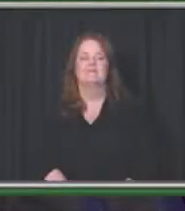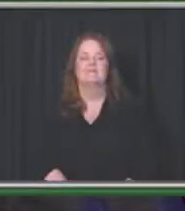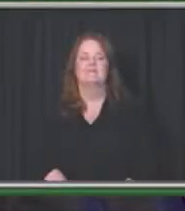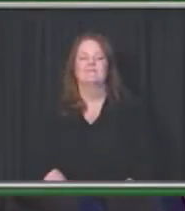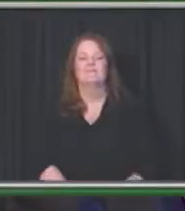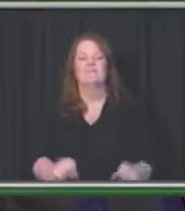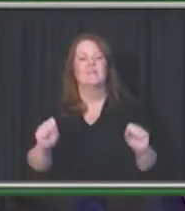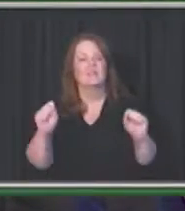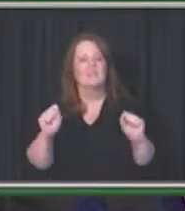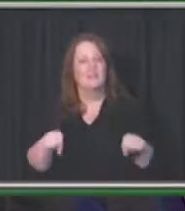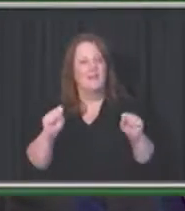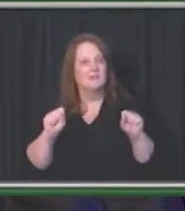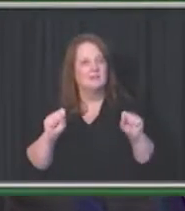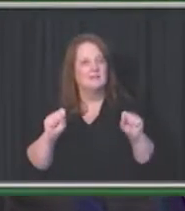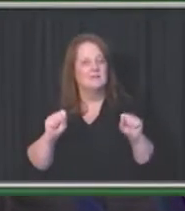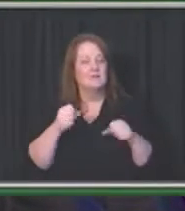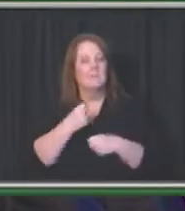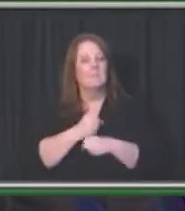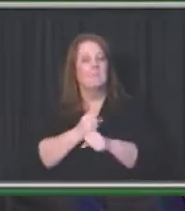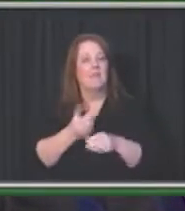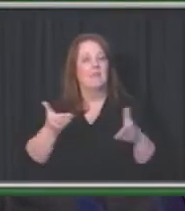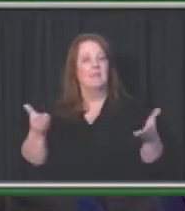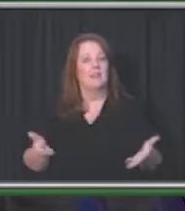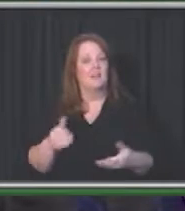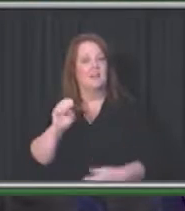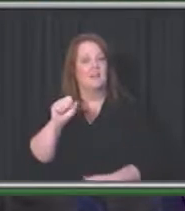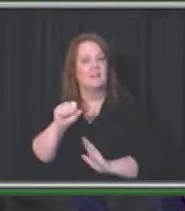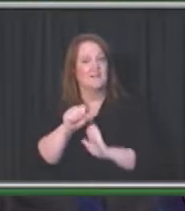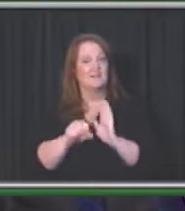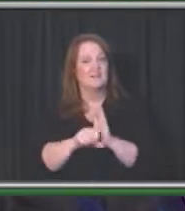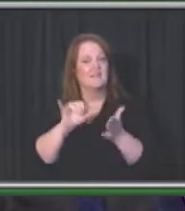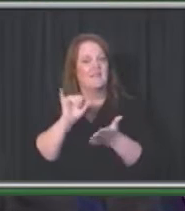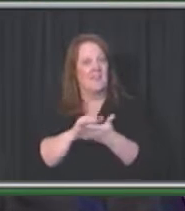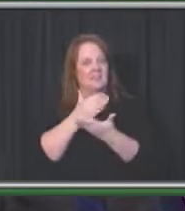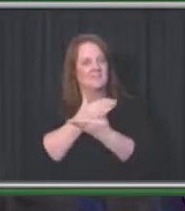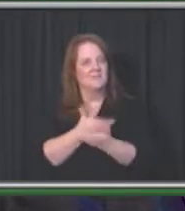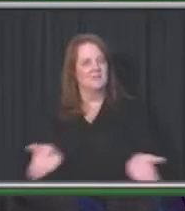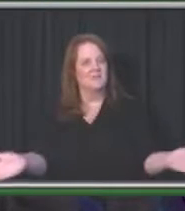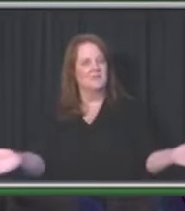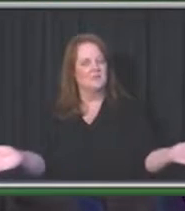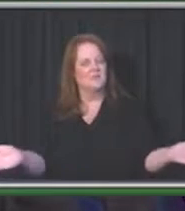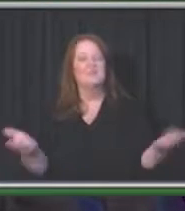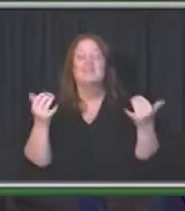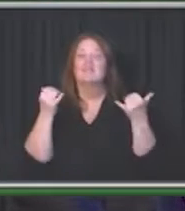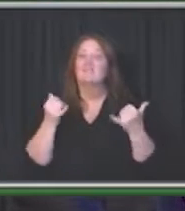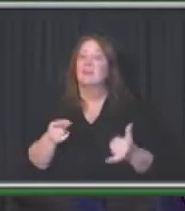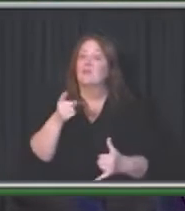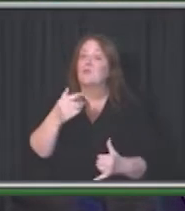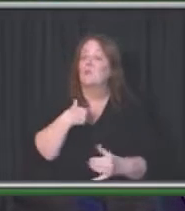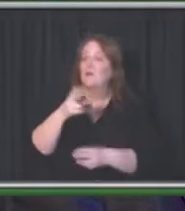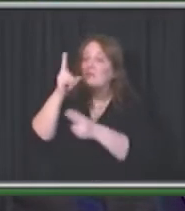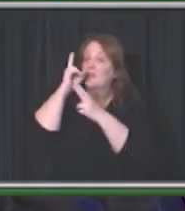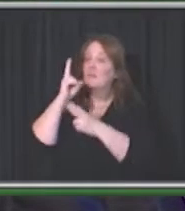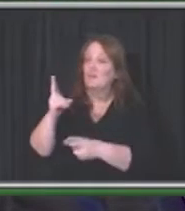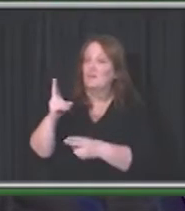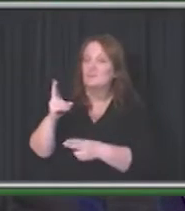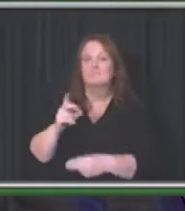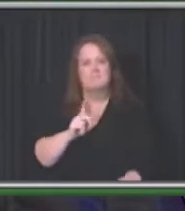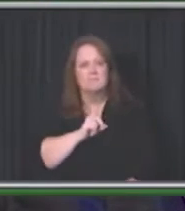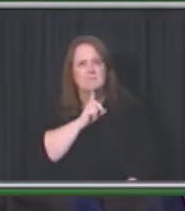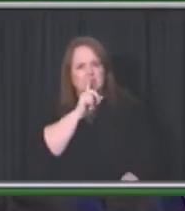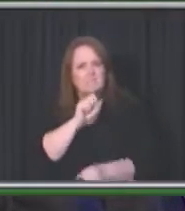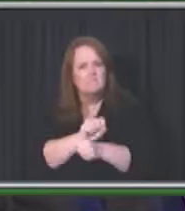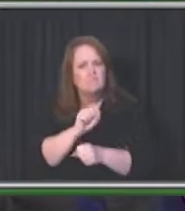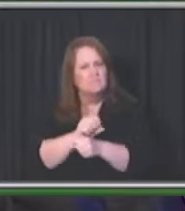Yes, made at Sac State, that is you. Now you have the honor, and it is a real